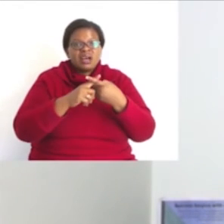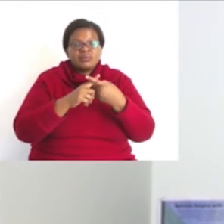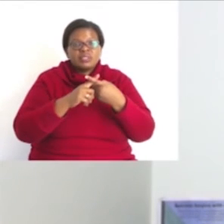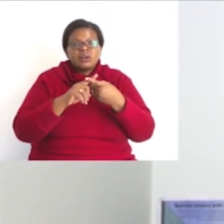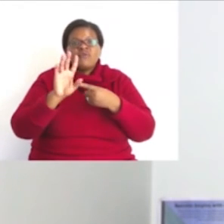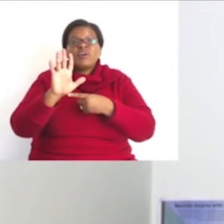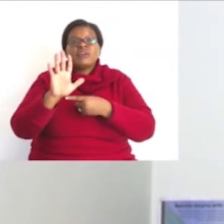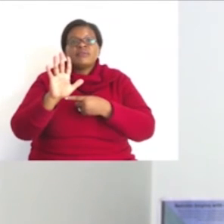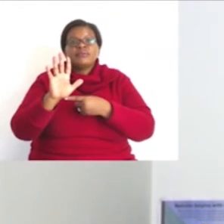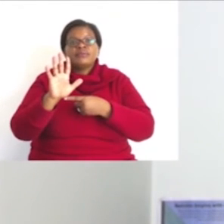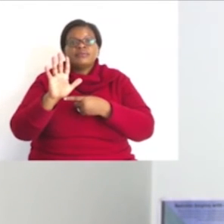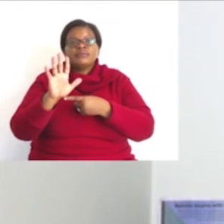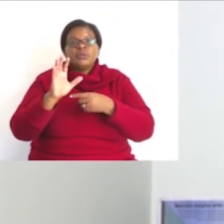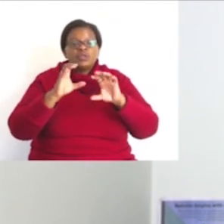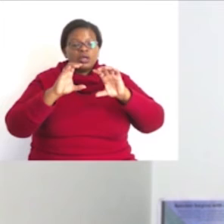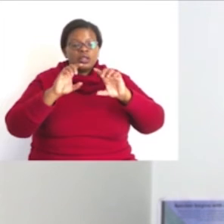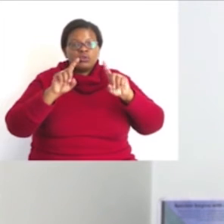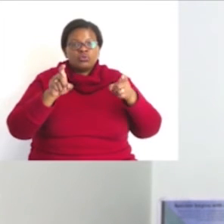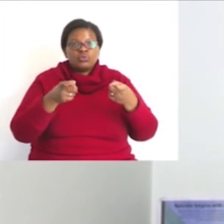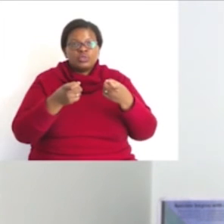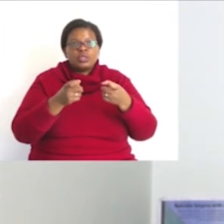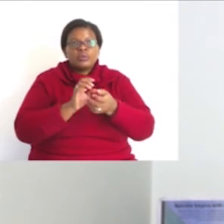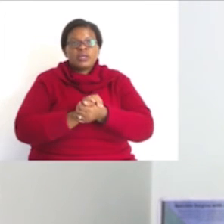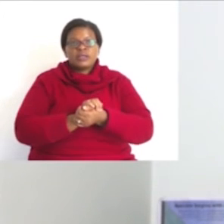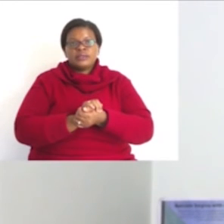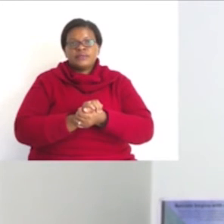times 5. Group them together.